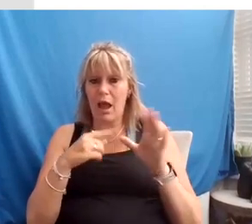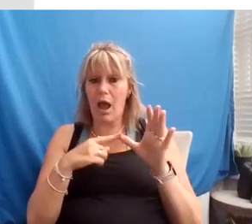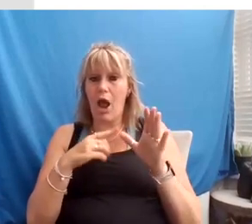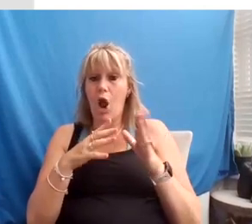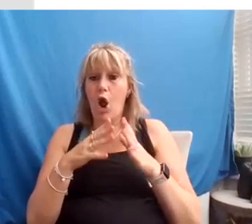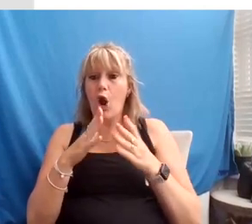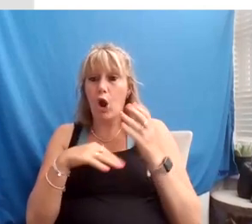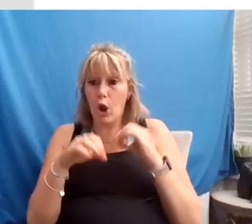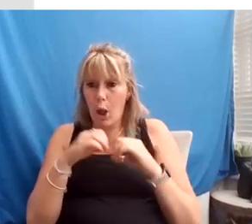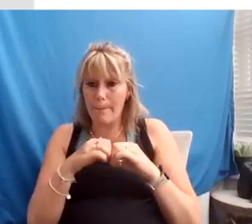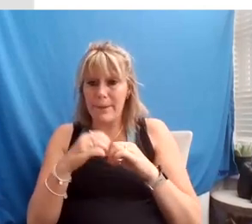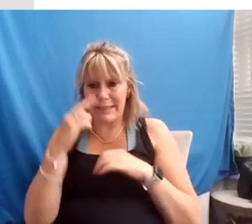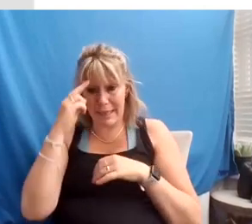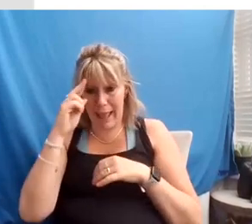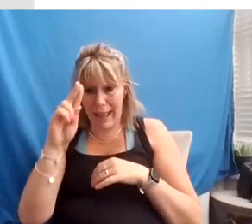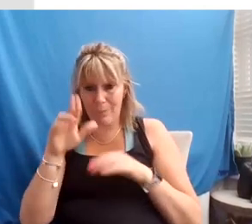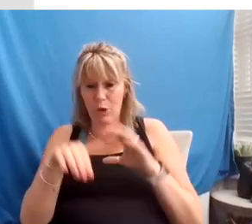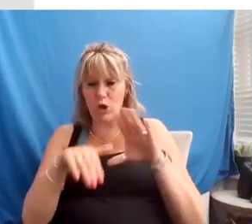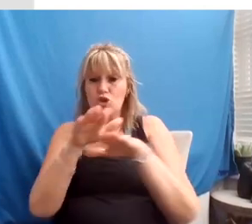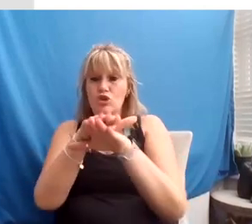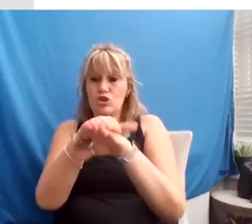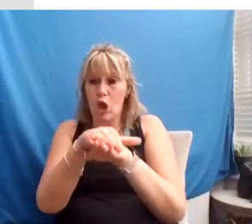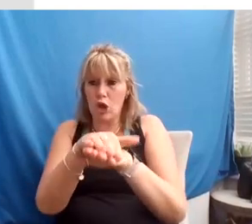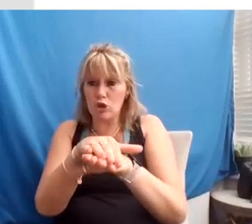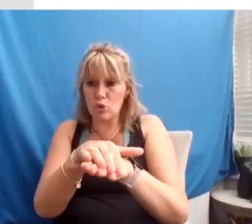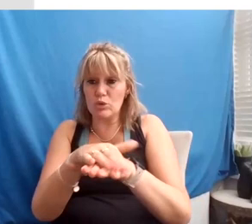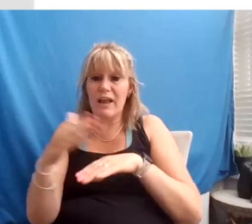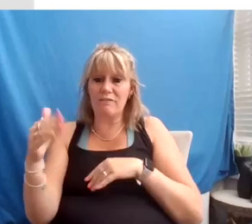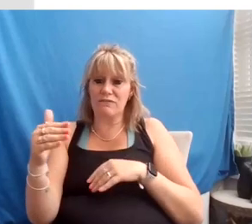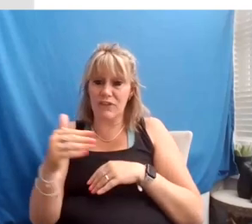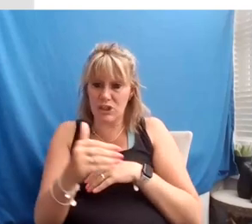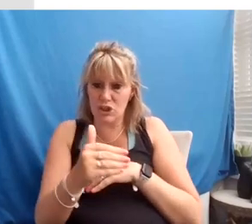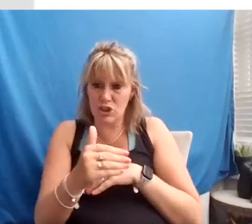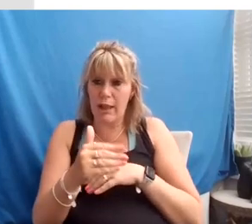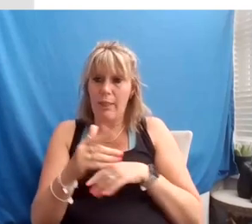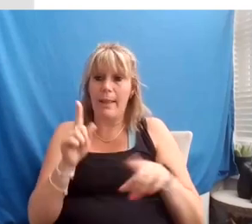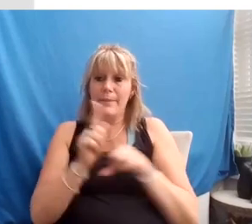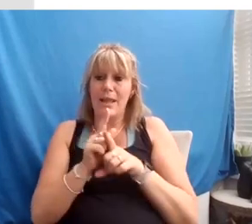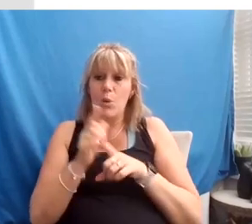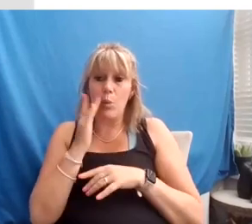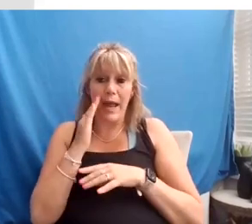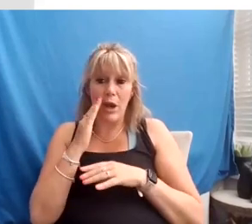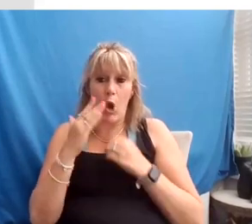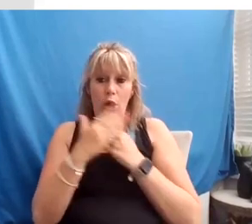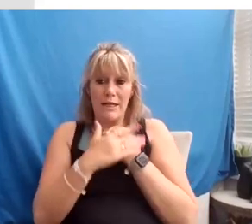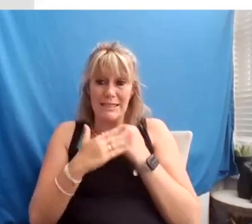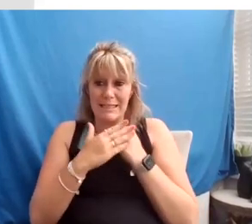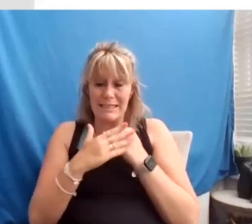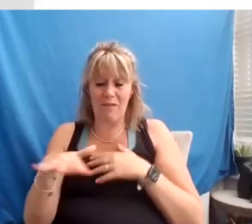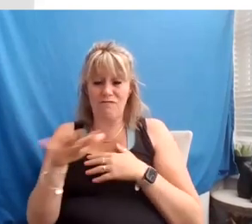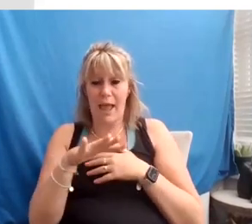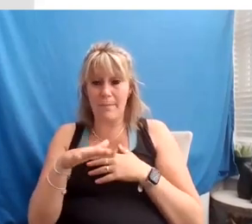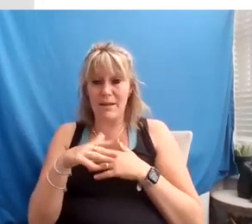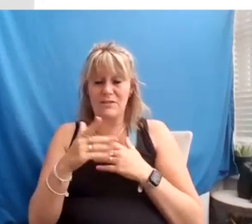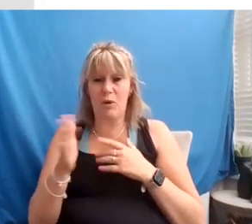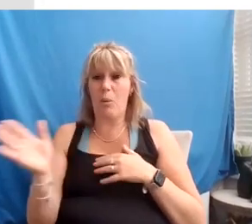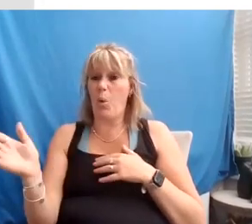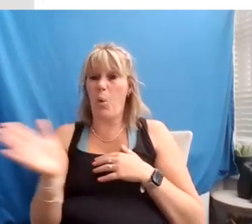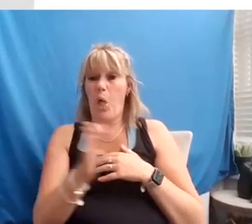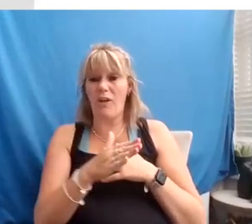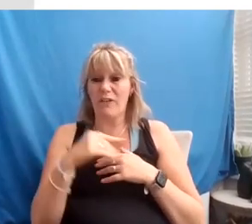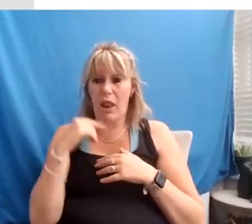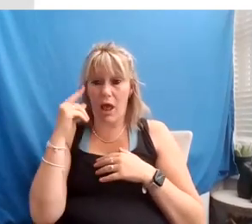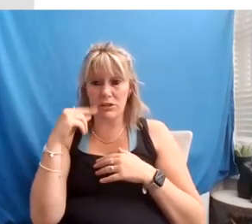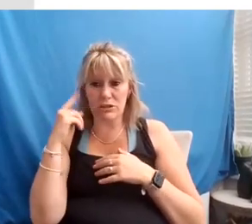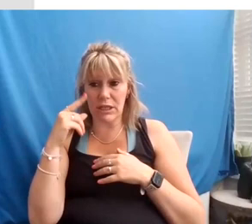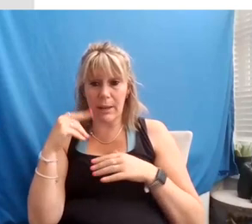Fish. And the Mighty Mega Club meets on a Saturday. Their families from all over London, and we've been working